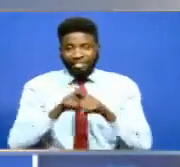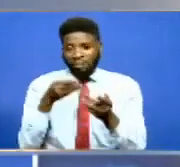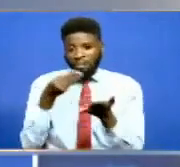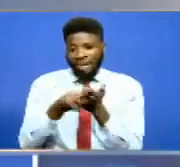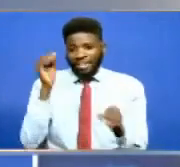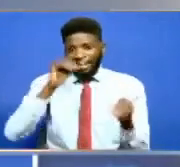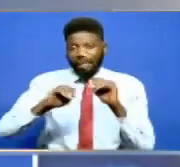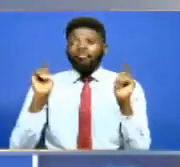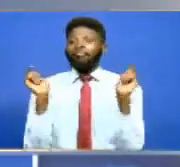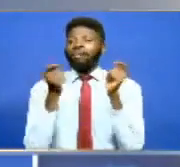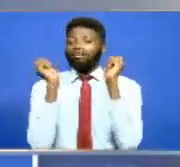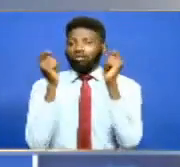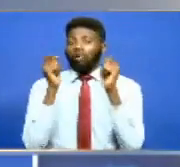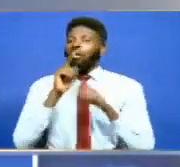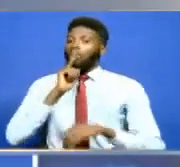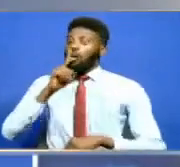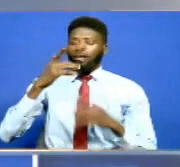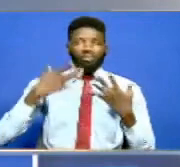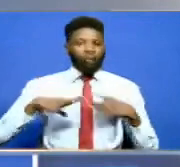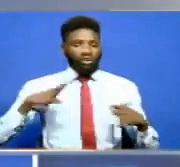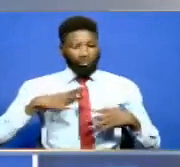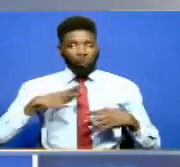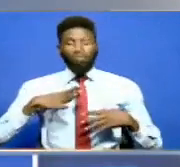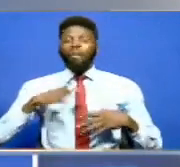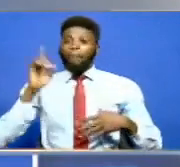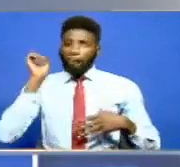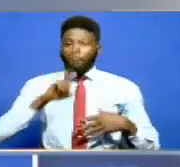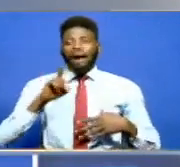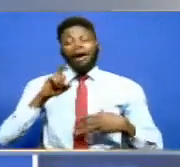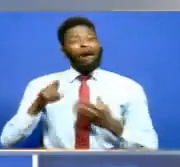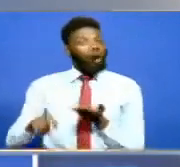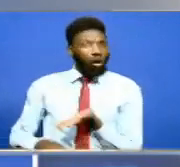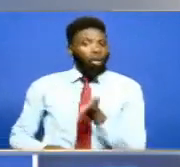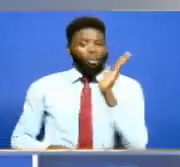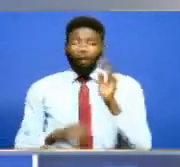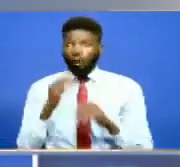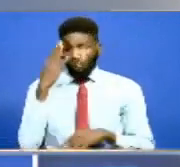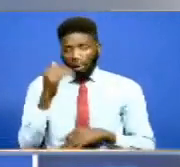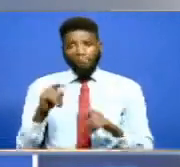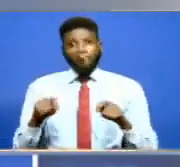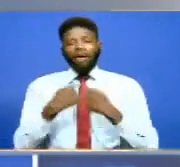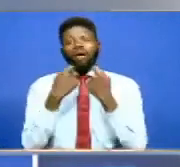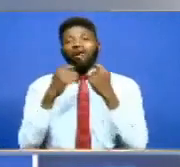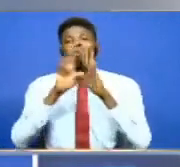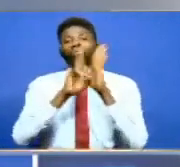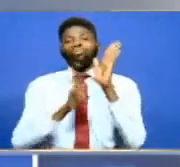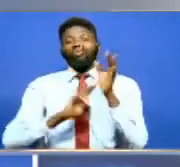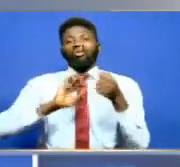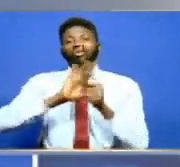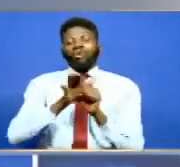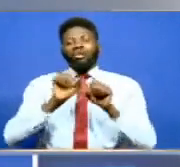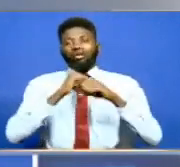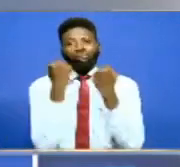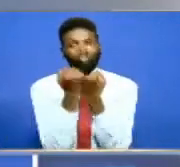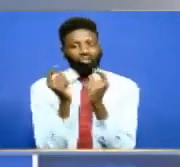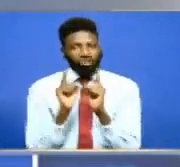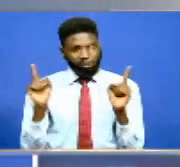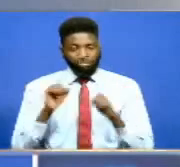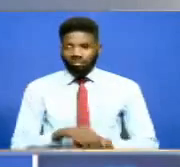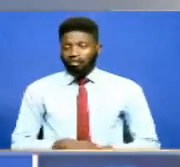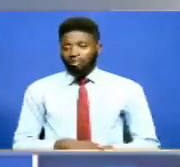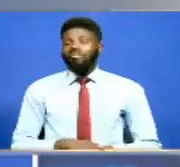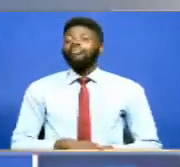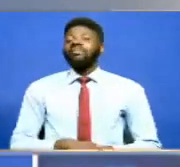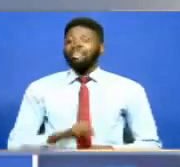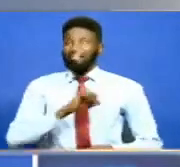congregants out of the violating the COVID-19 health protocols on social distancing. Kitui Senator Enoch Wambua, who was attending the